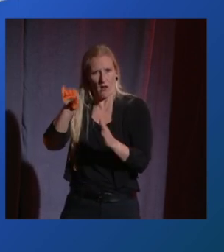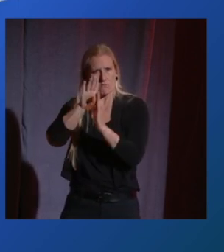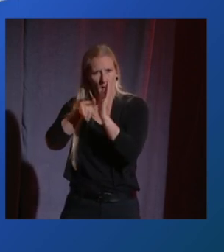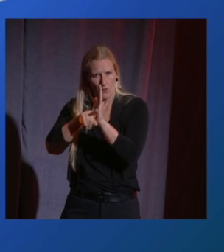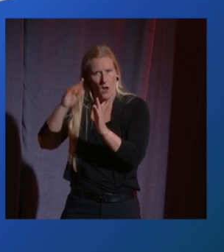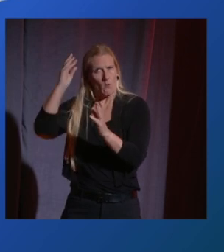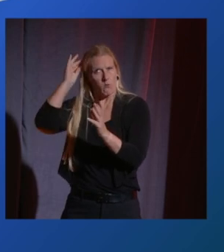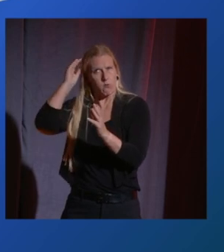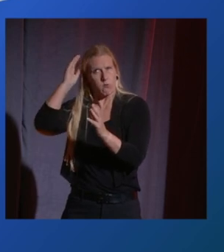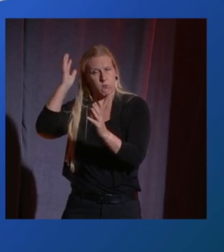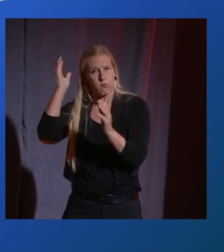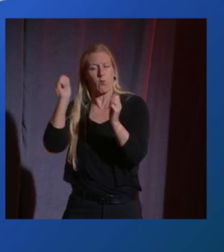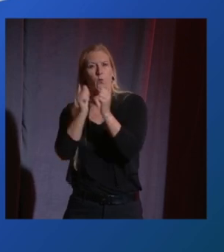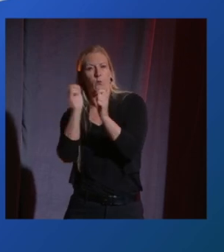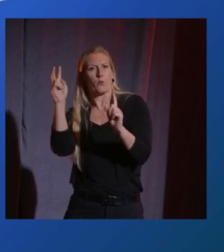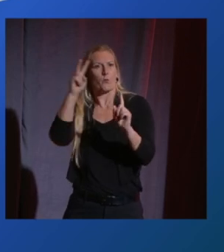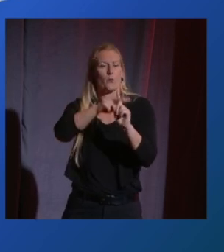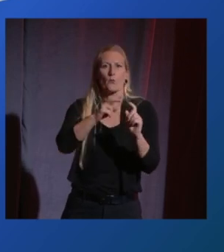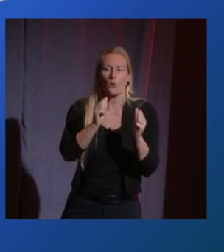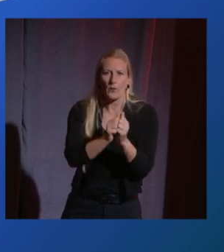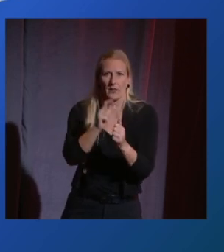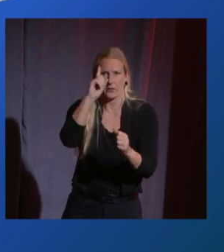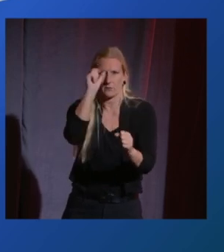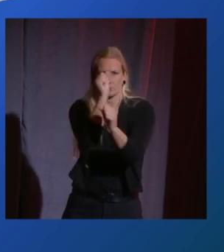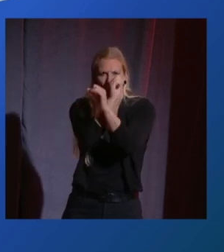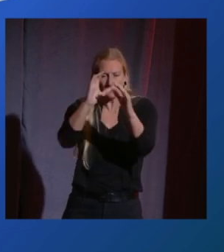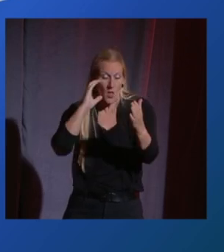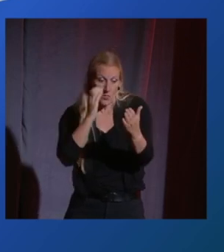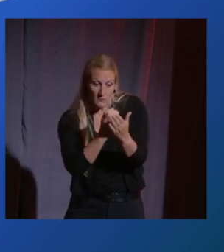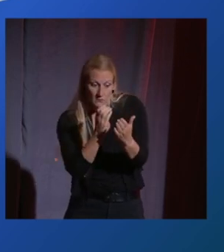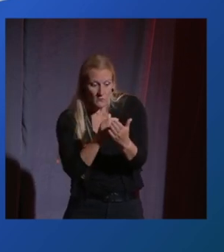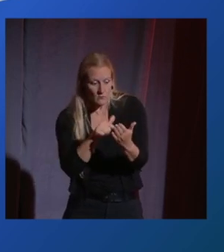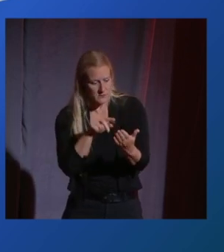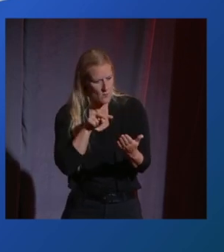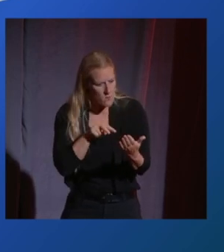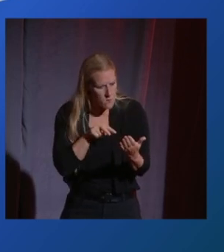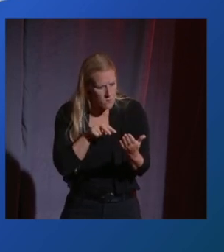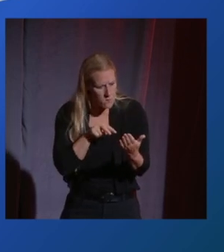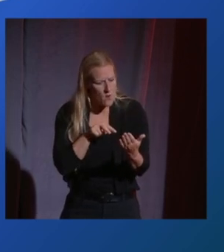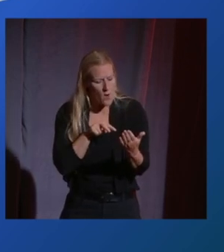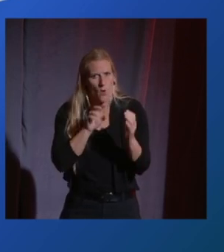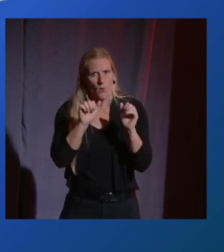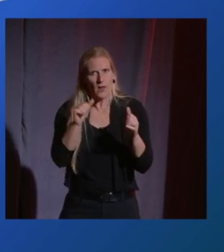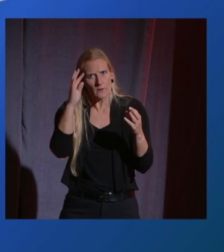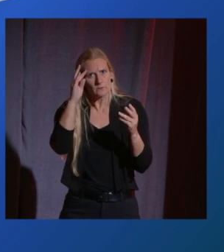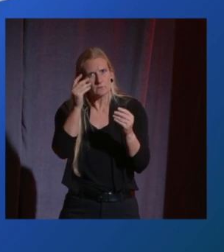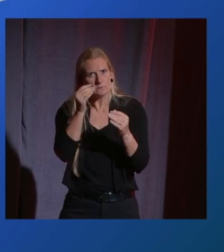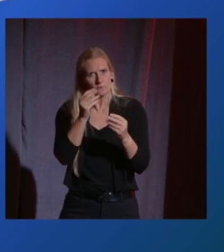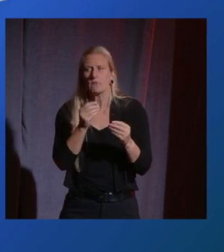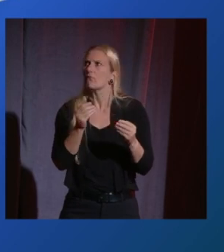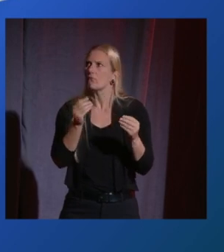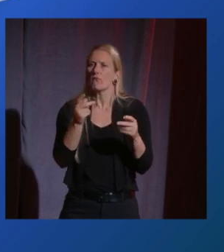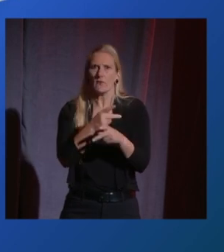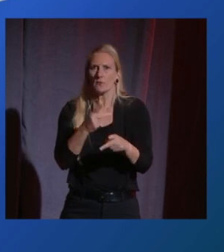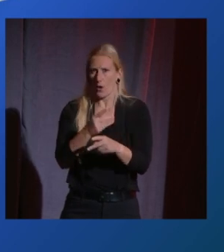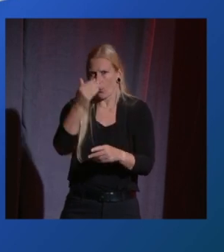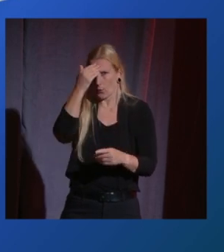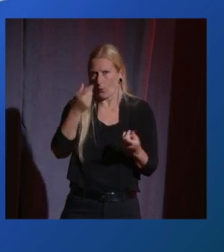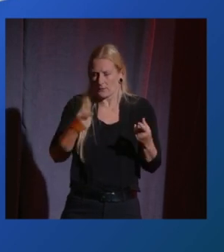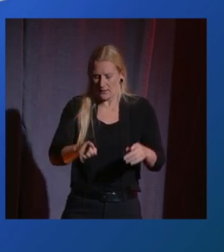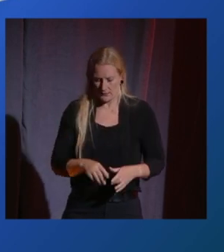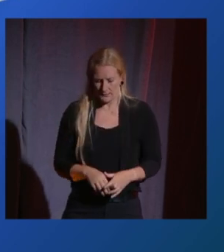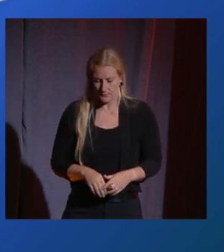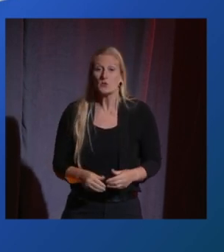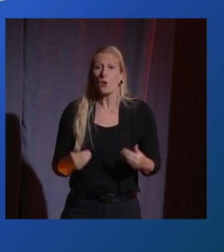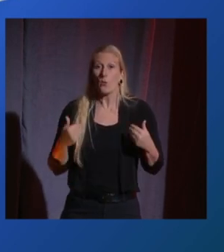consequently at this agency who might be high school interns who are passionate about what they do and then we've got people who have